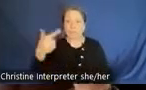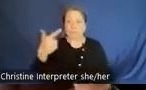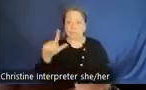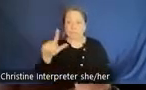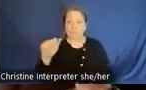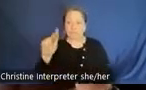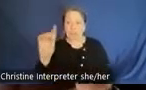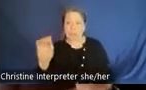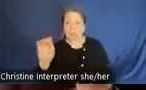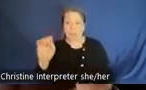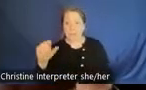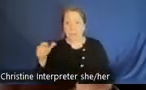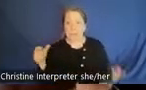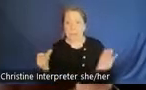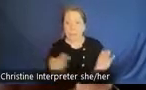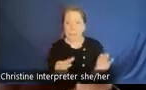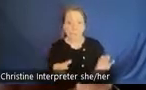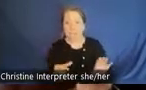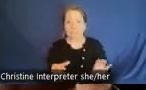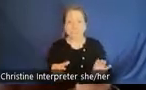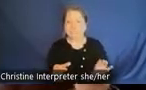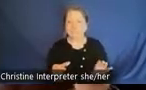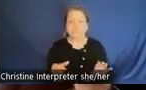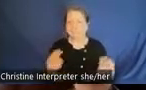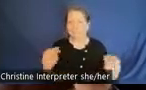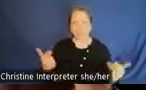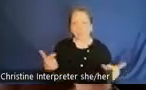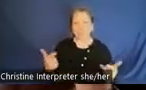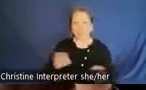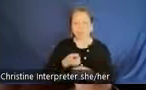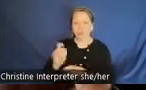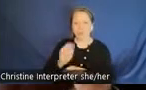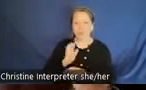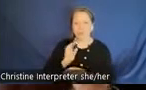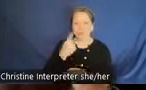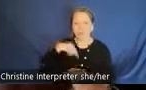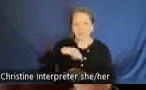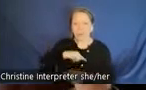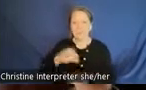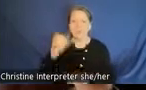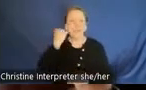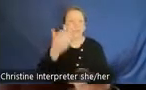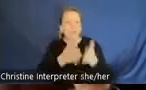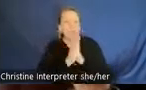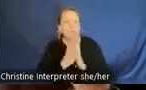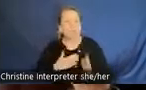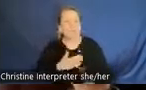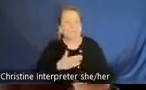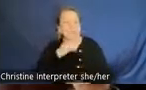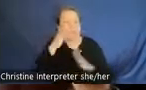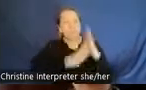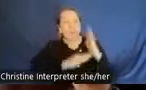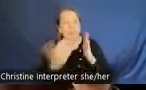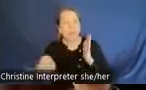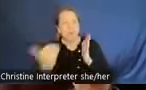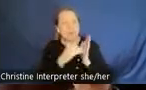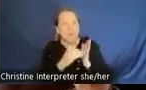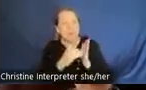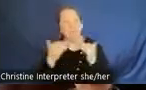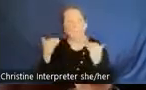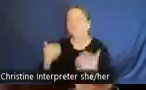us. If we ask the property manager to not repaint the walls, but they do, it's ruined for most of